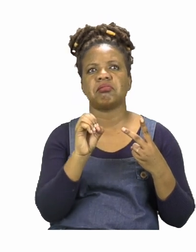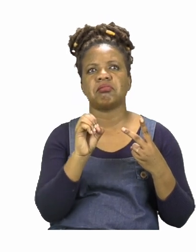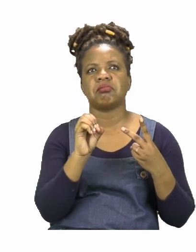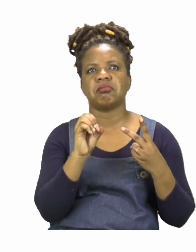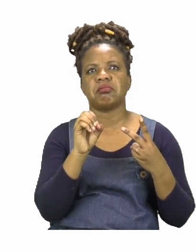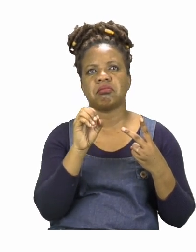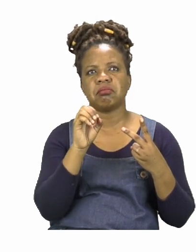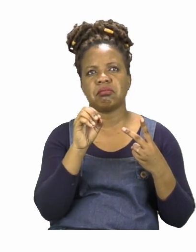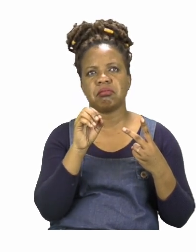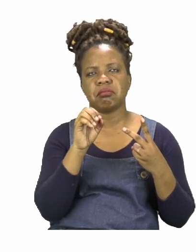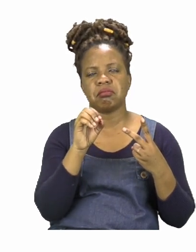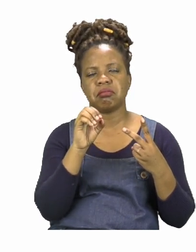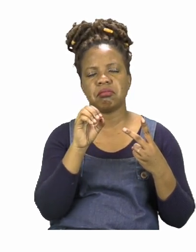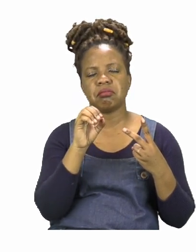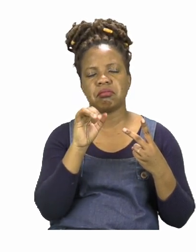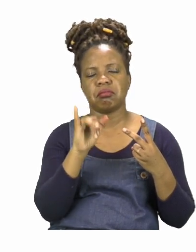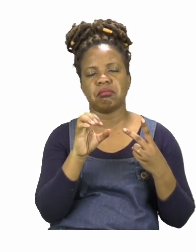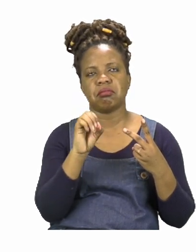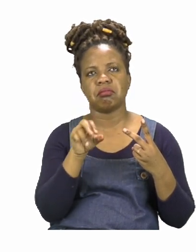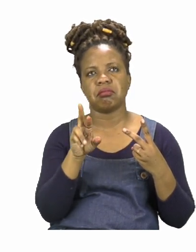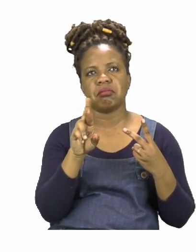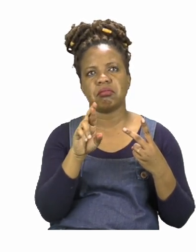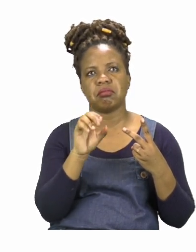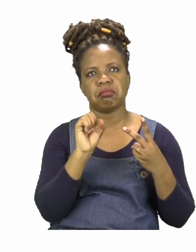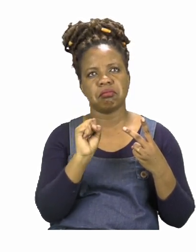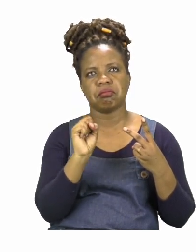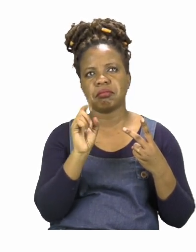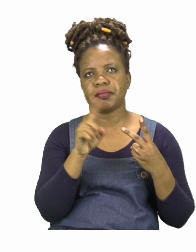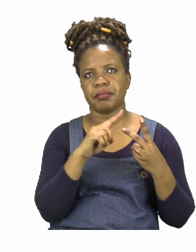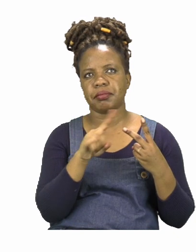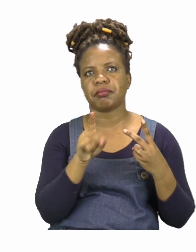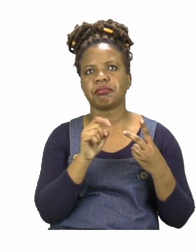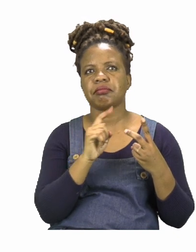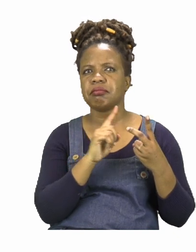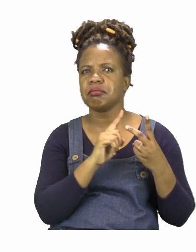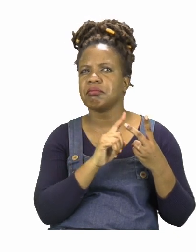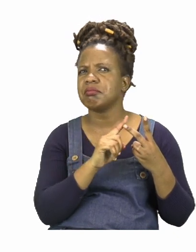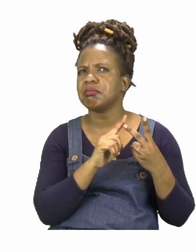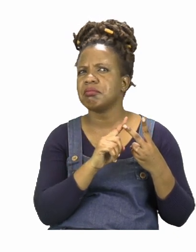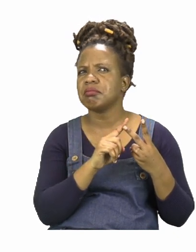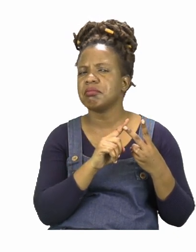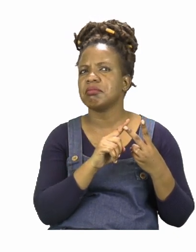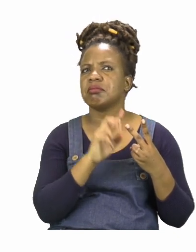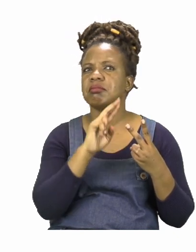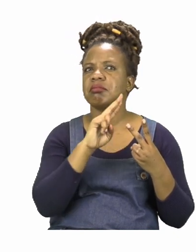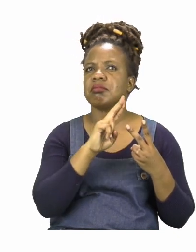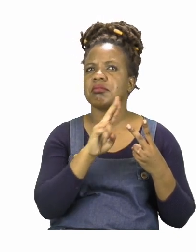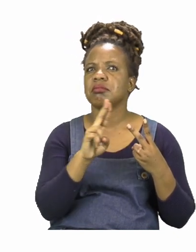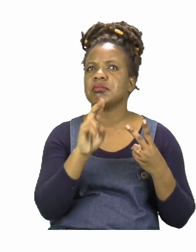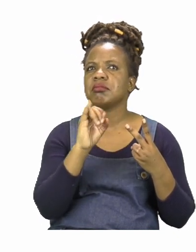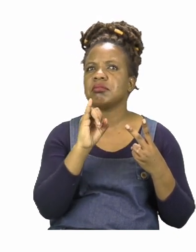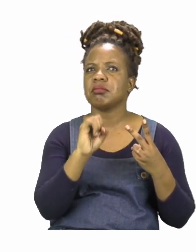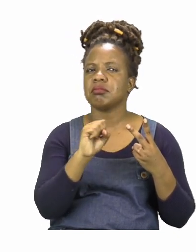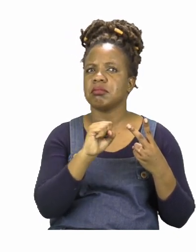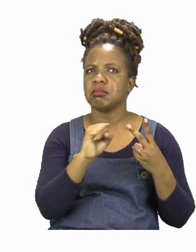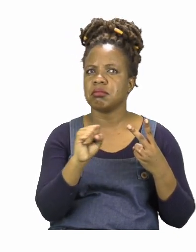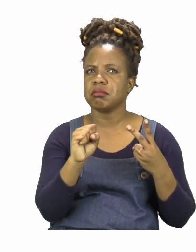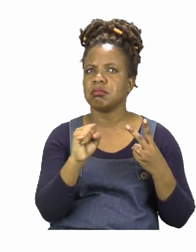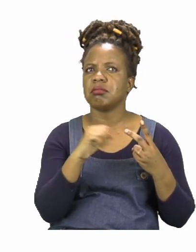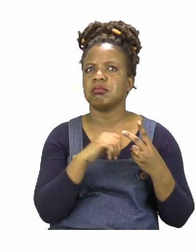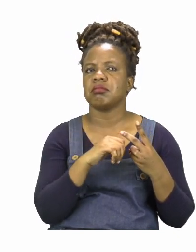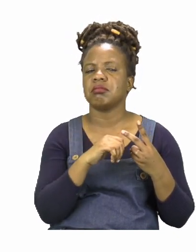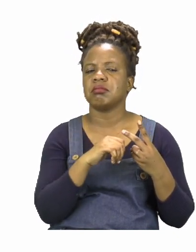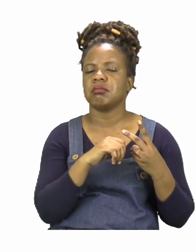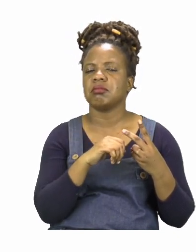do not circle it. Let's try the word his. What is his